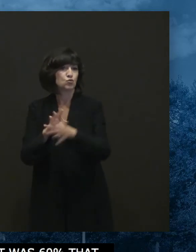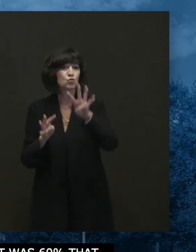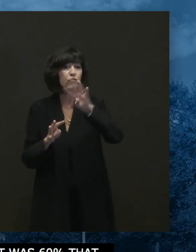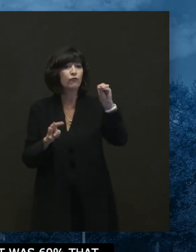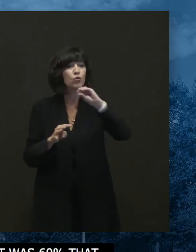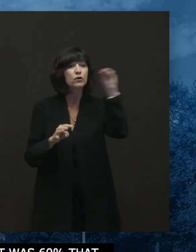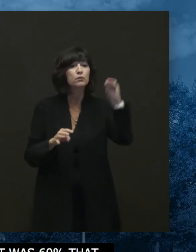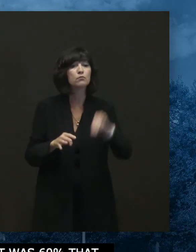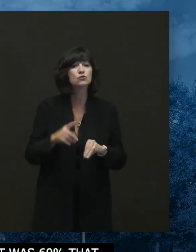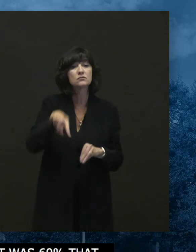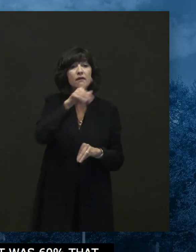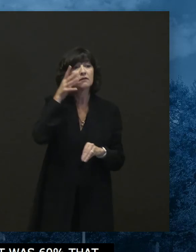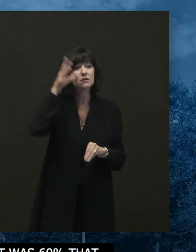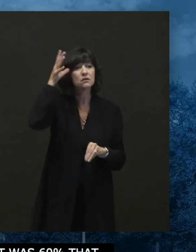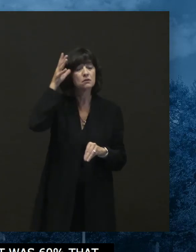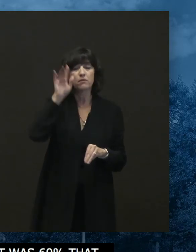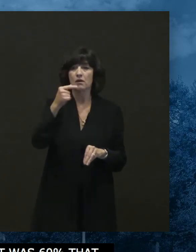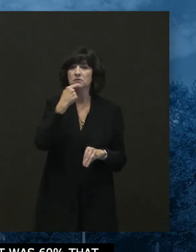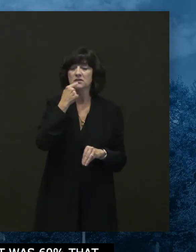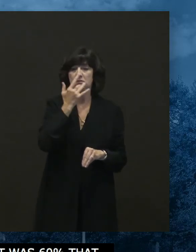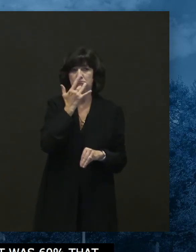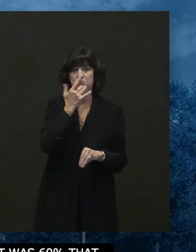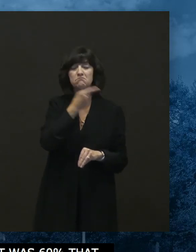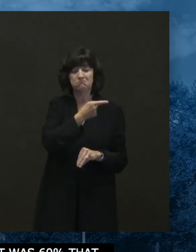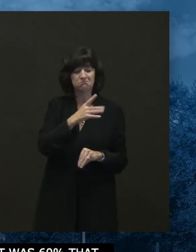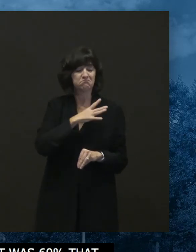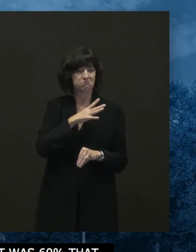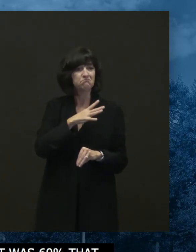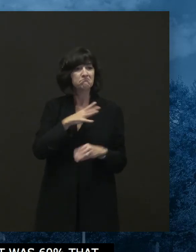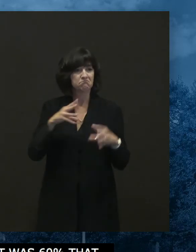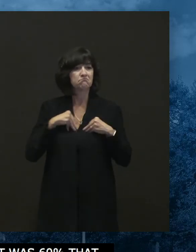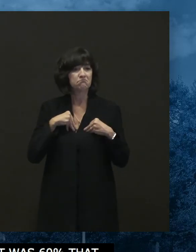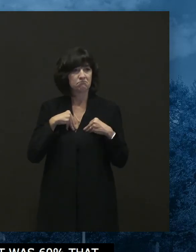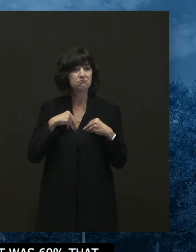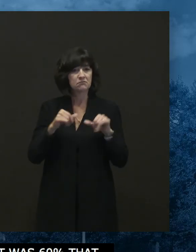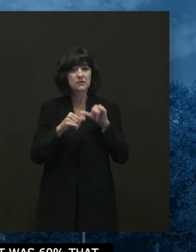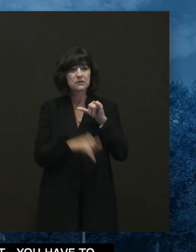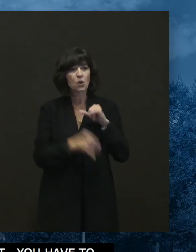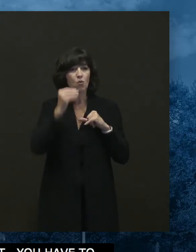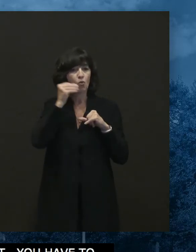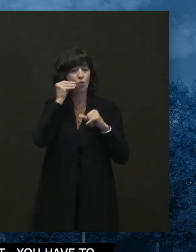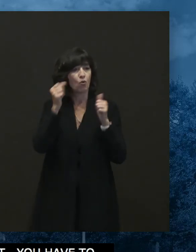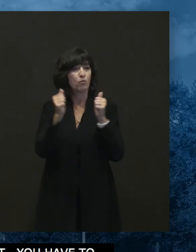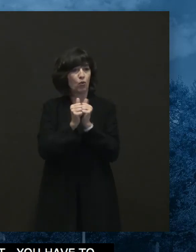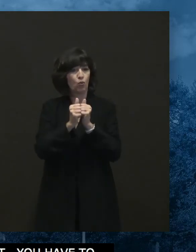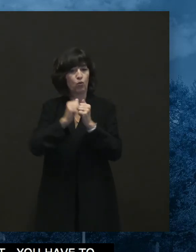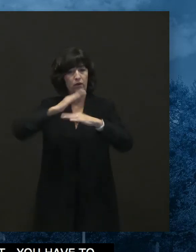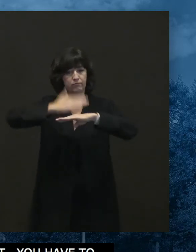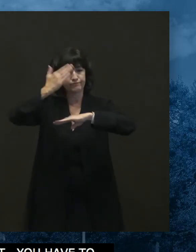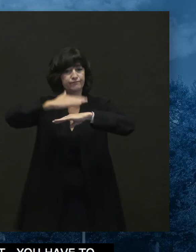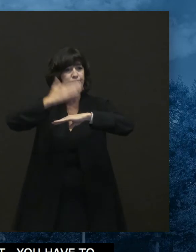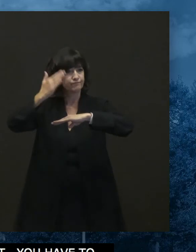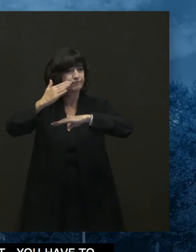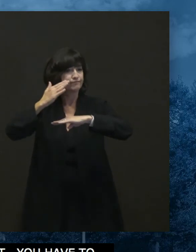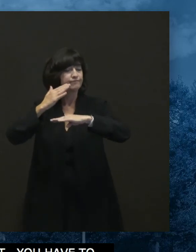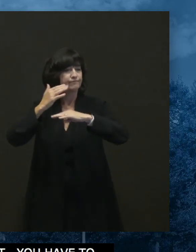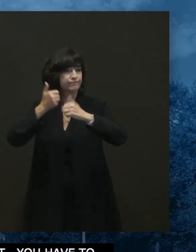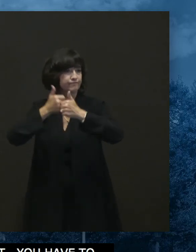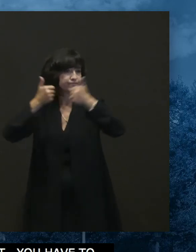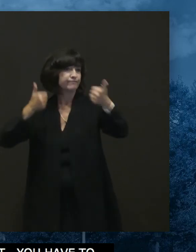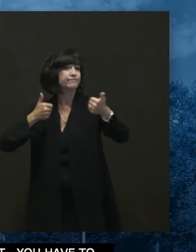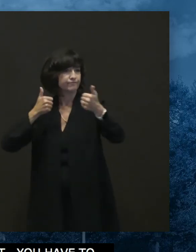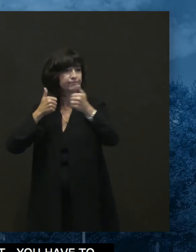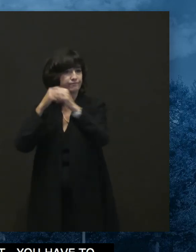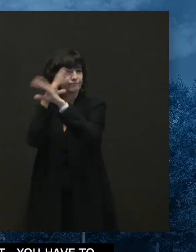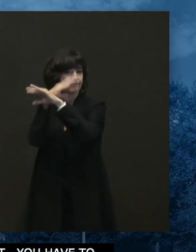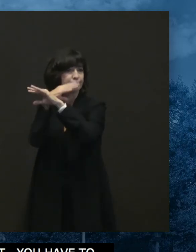fit the children 3 to 6 feet apart in classrooms? And so that's what they're struggling with now, and it's